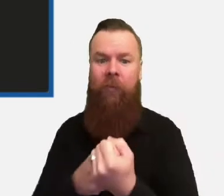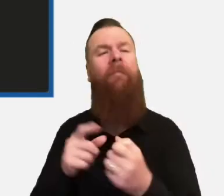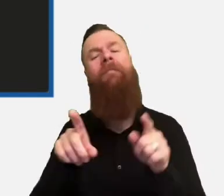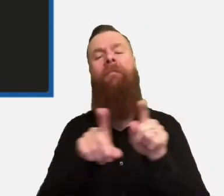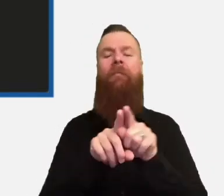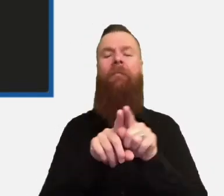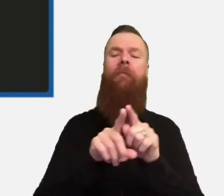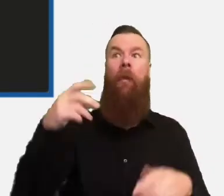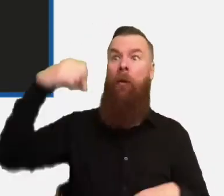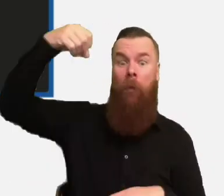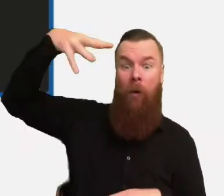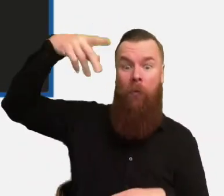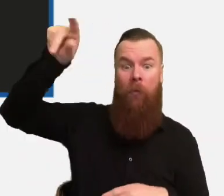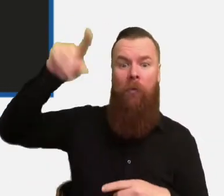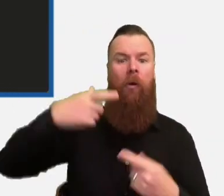gracias.